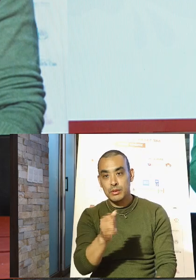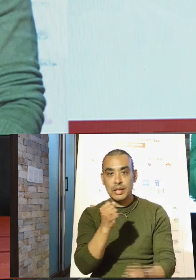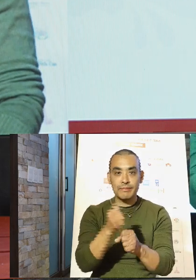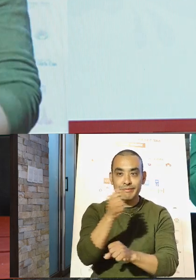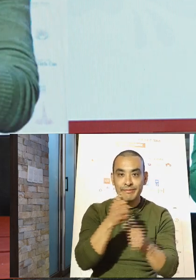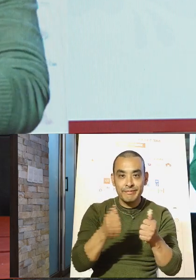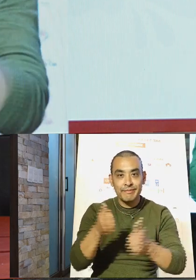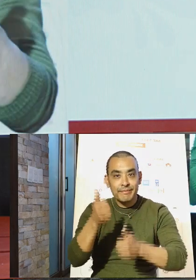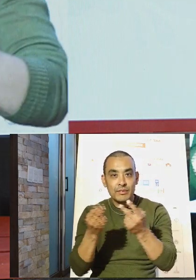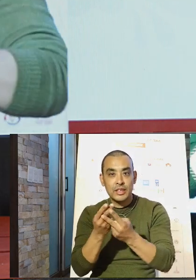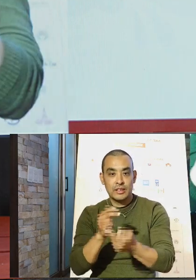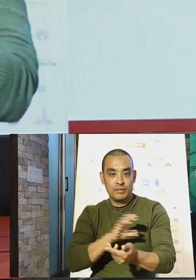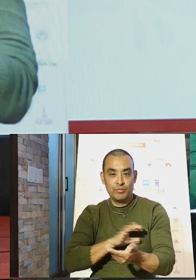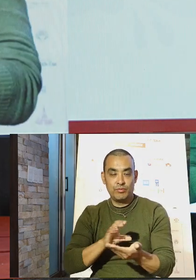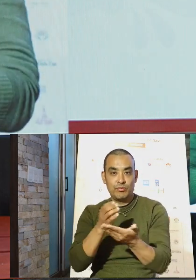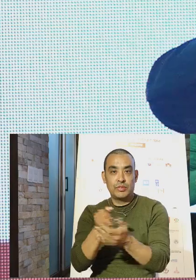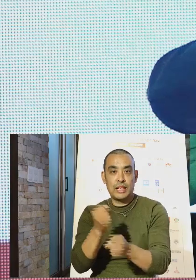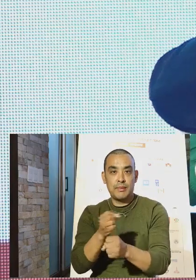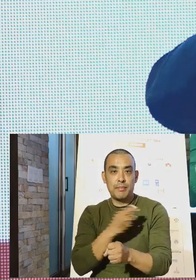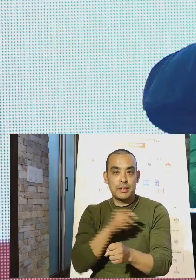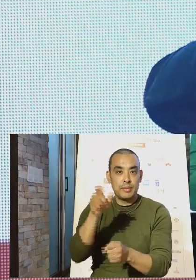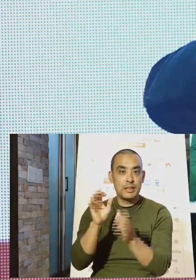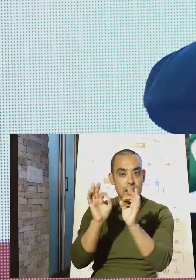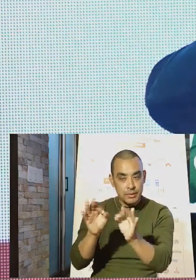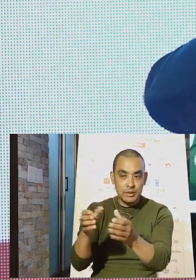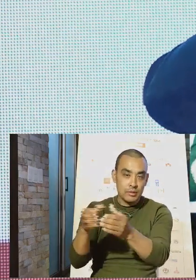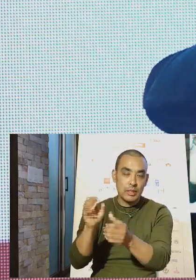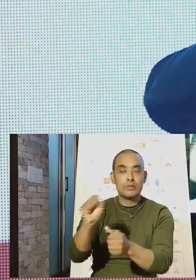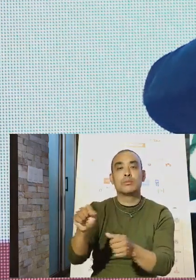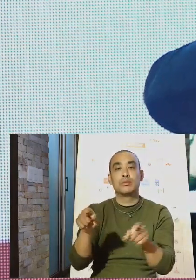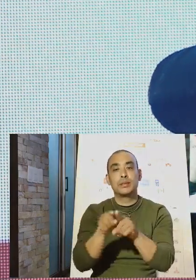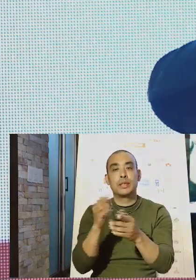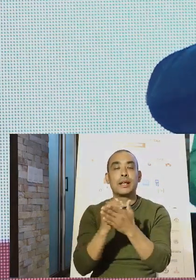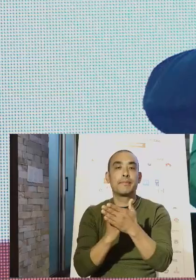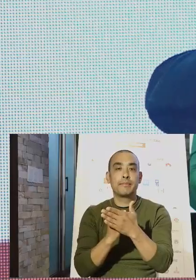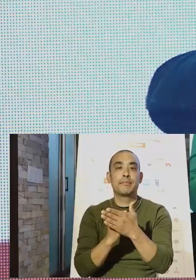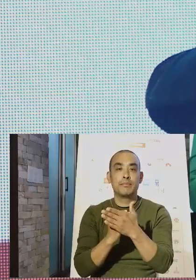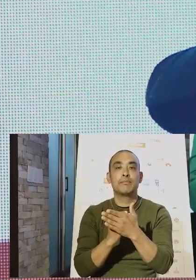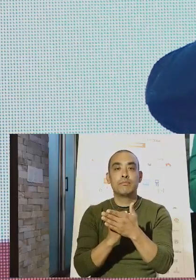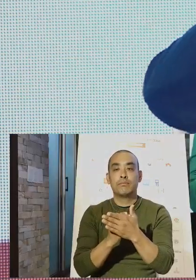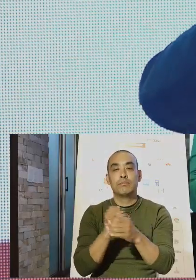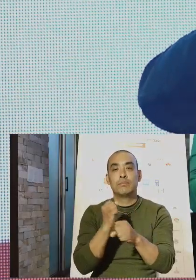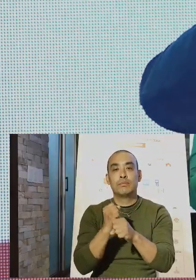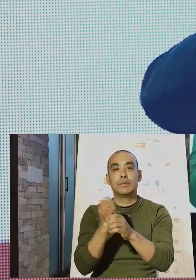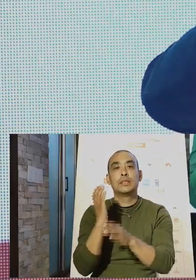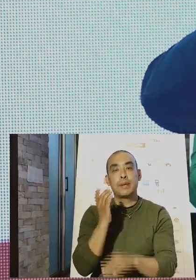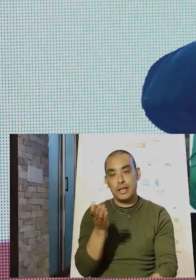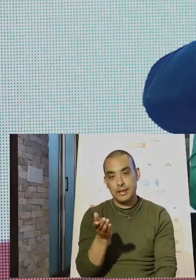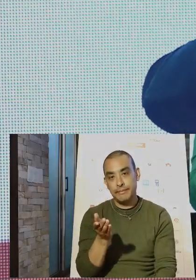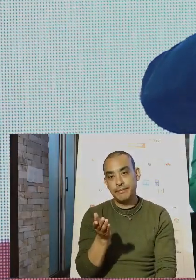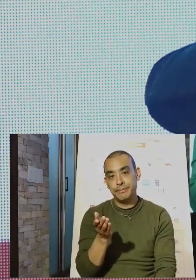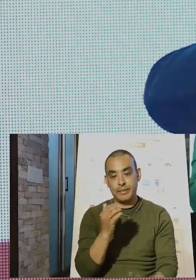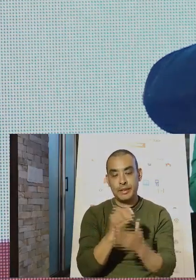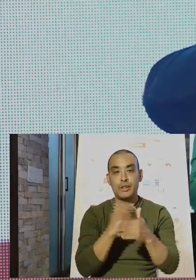who are the alumni of the, and those who have lived this program, those who have experienced this program, and those who have led